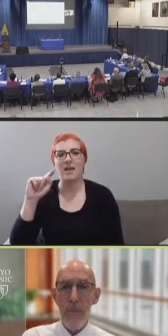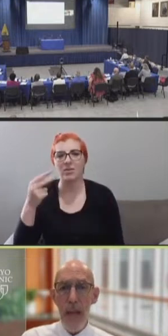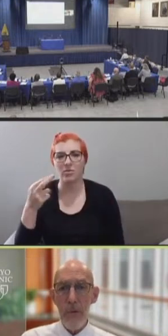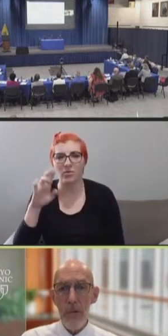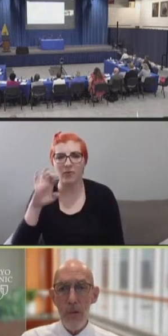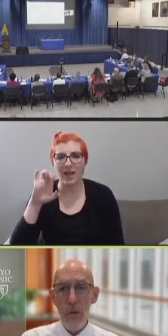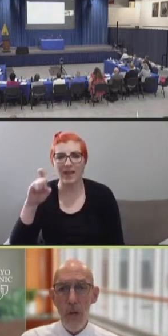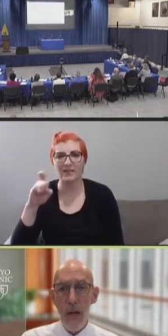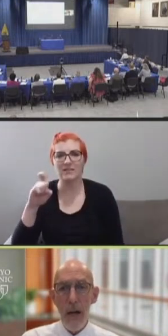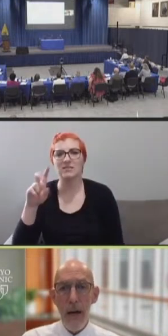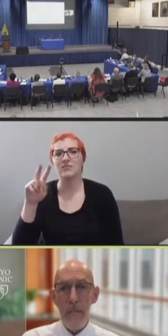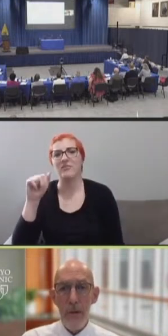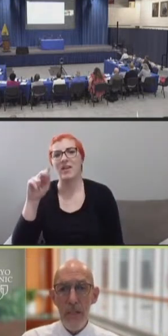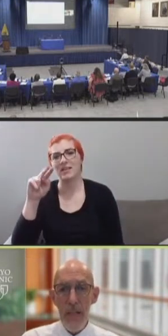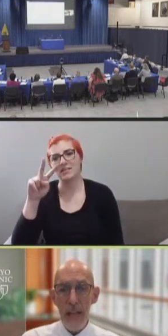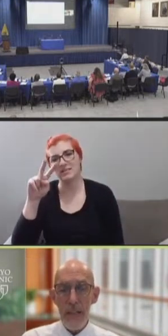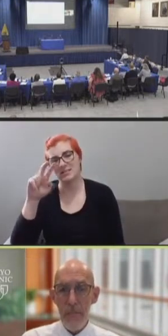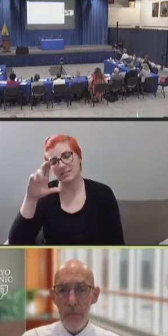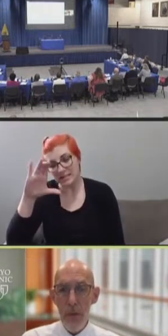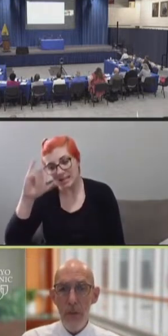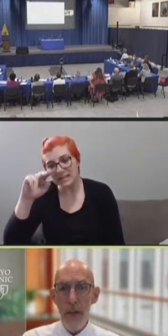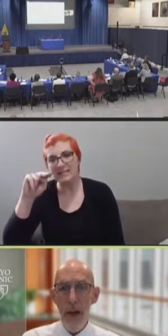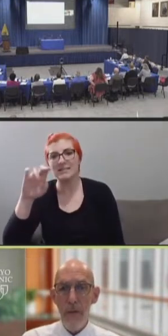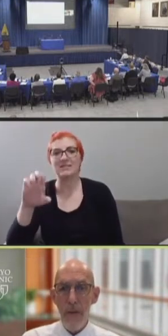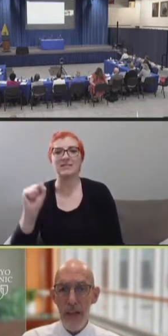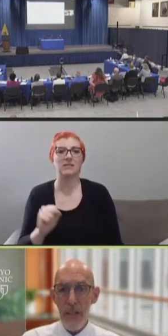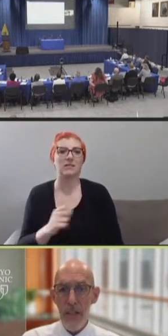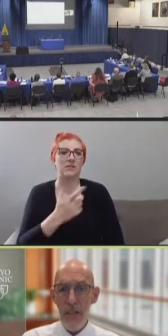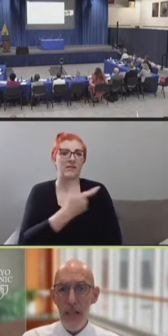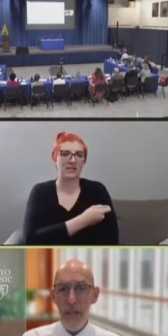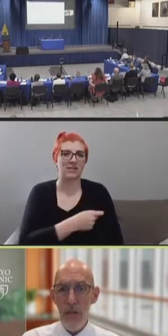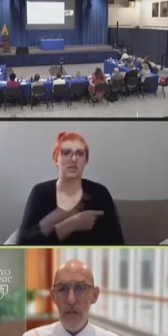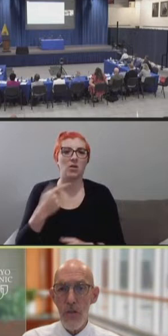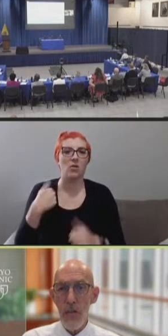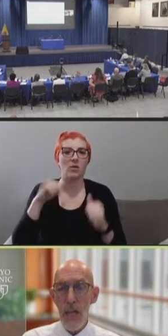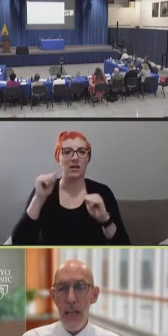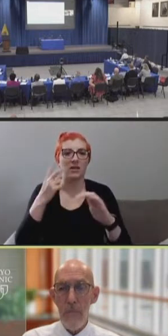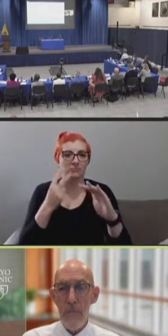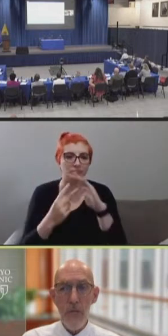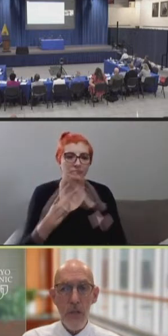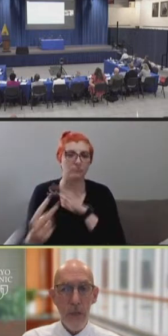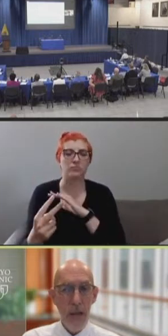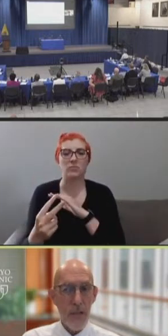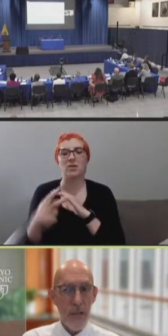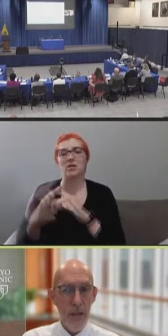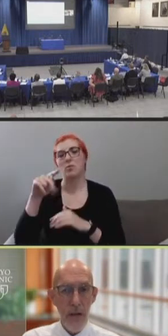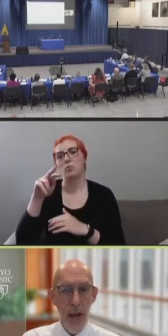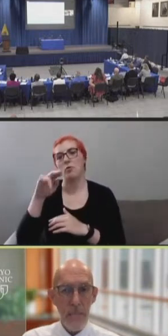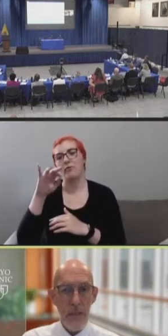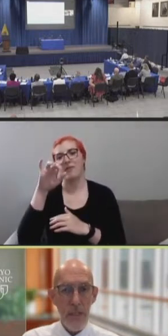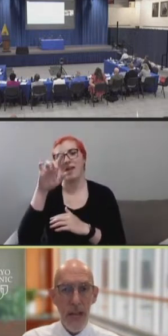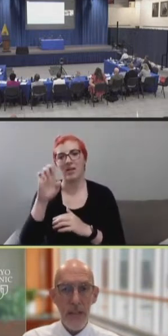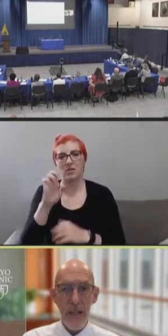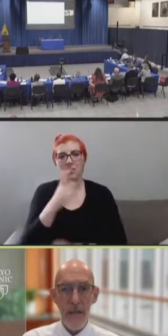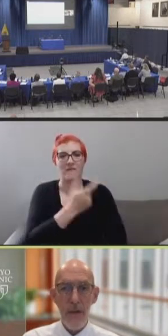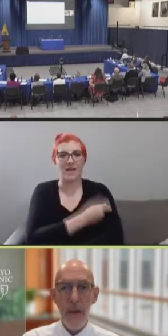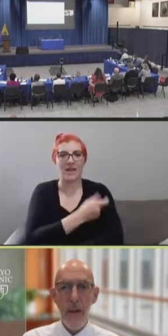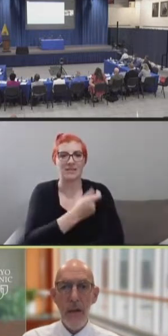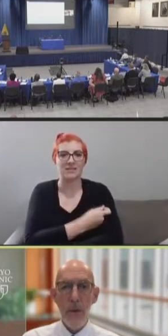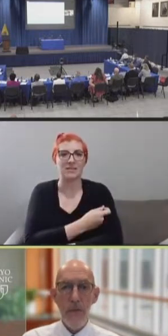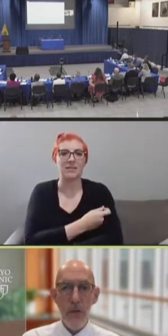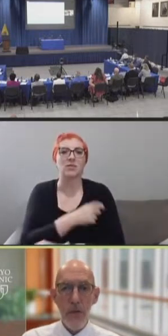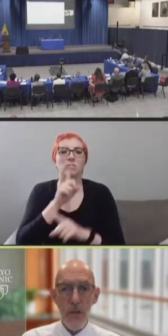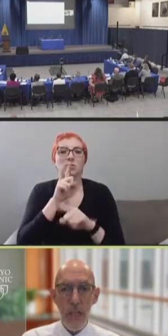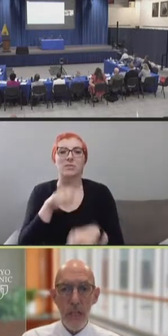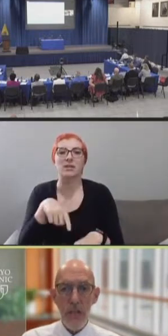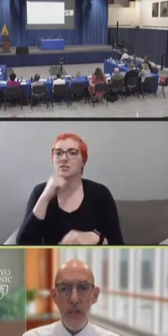We've been able to predict and profile vaccine-induced immune responses that are not protective.